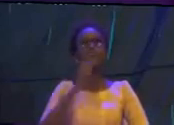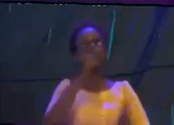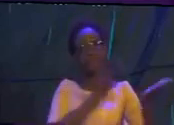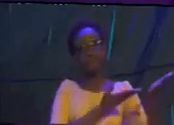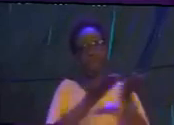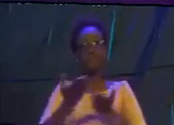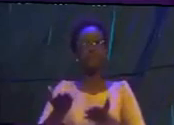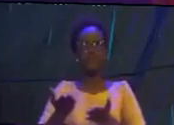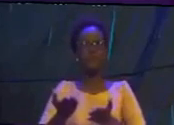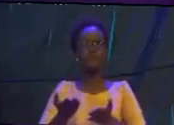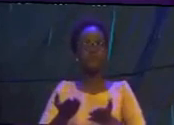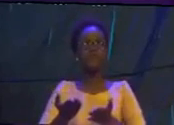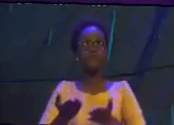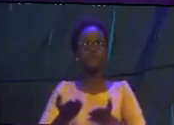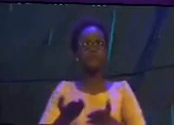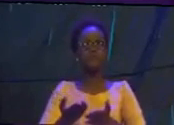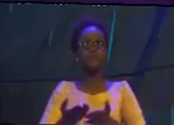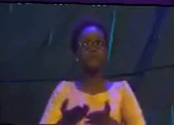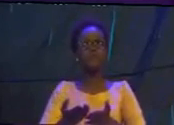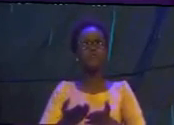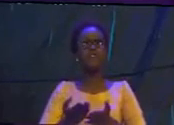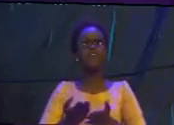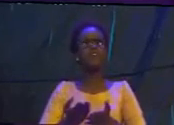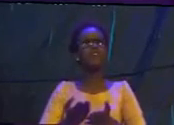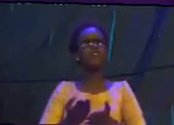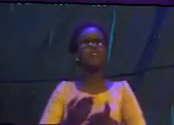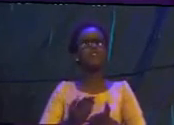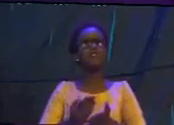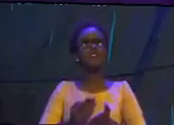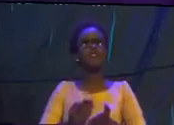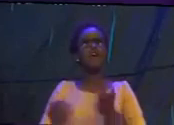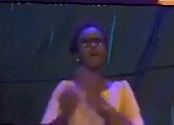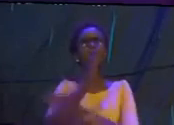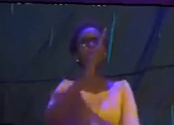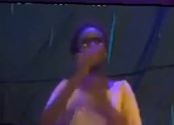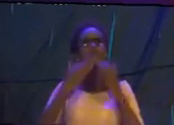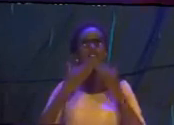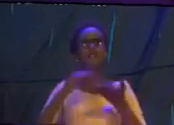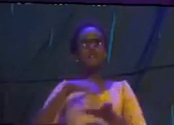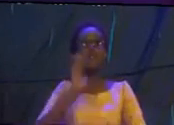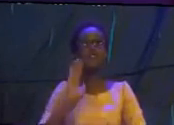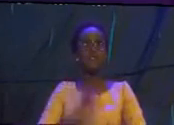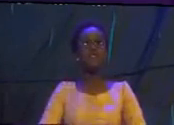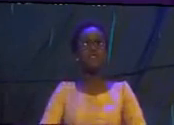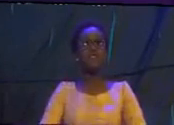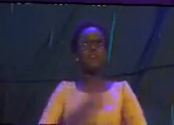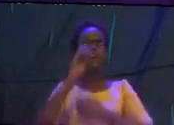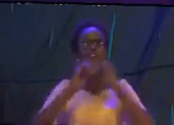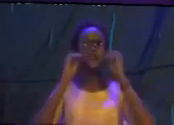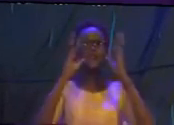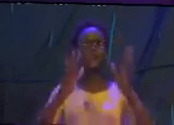welcome. You are welcome. Turabakiriye. Katonda yebaziwe, katonda yebaziwe. Imana ishimwe cyane.